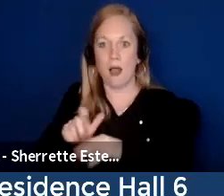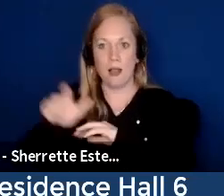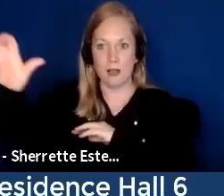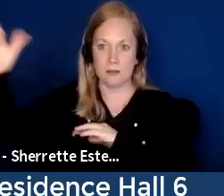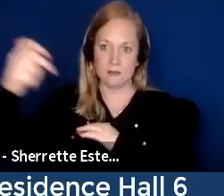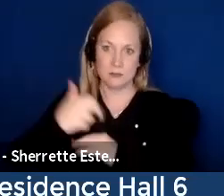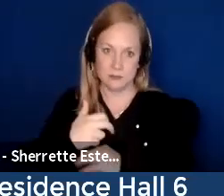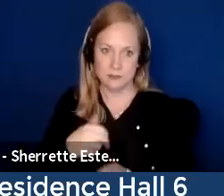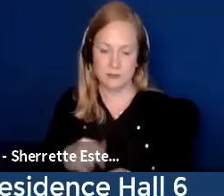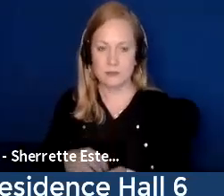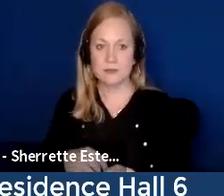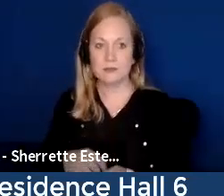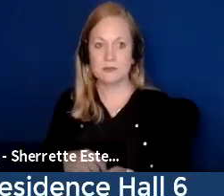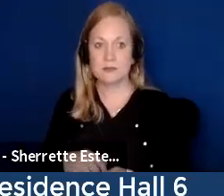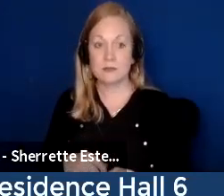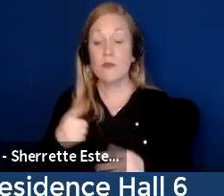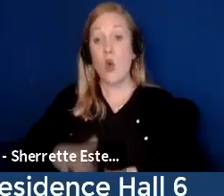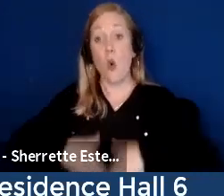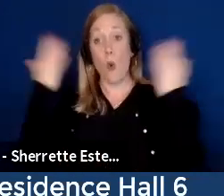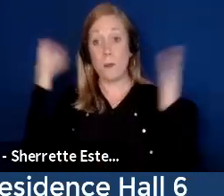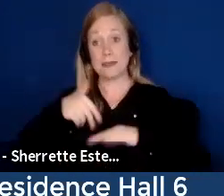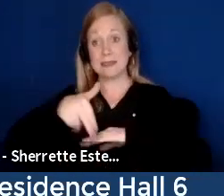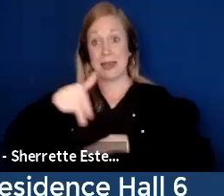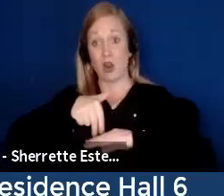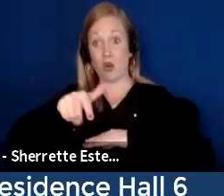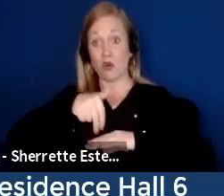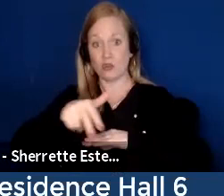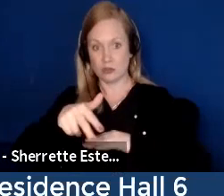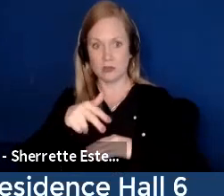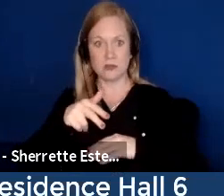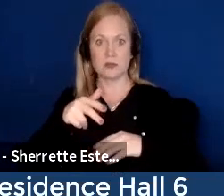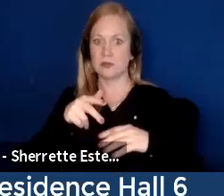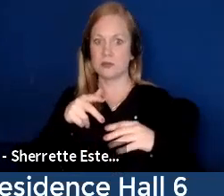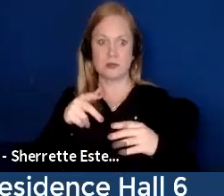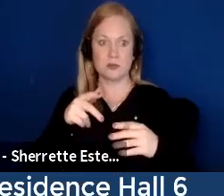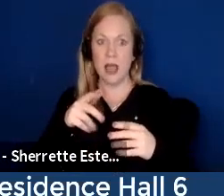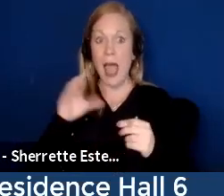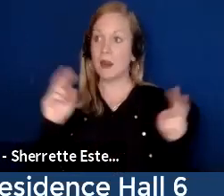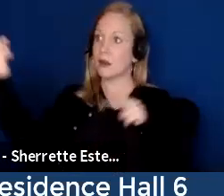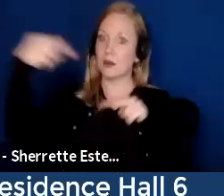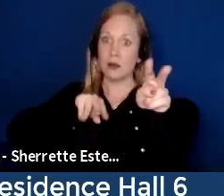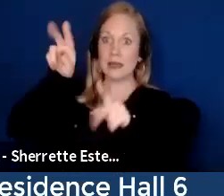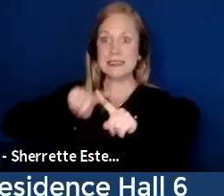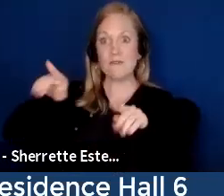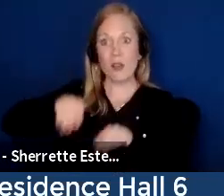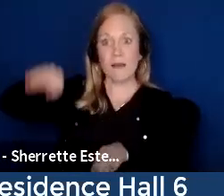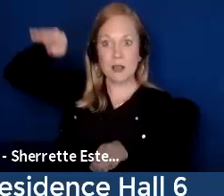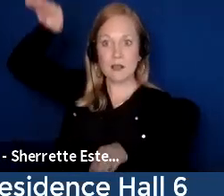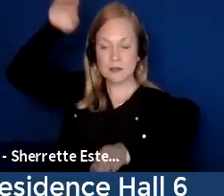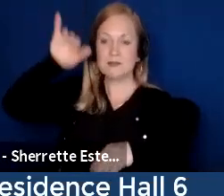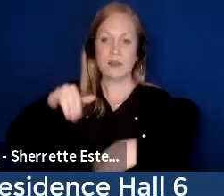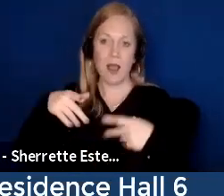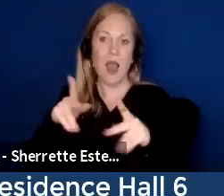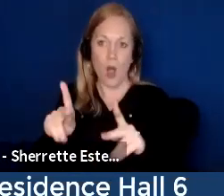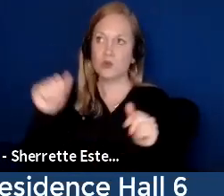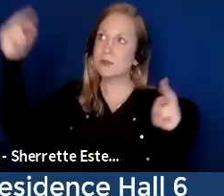stairs. Having the open stair have views to all the different levels allows for being able to